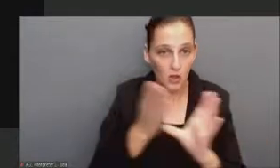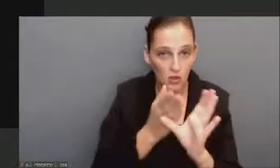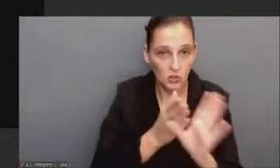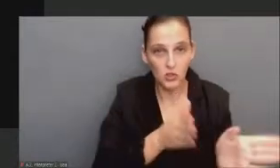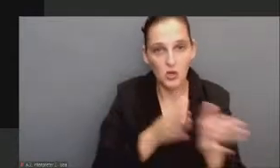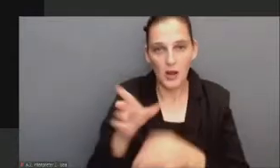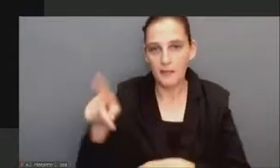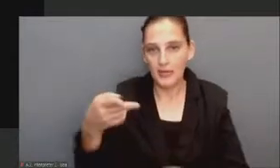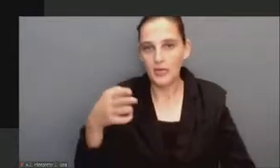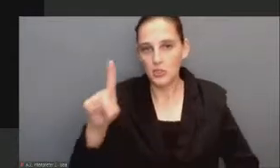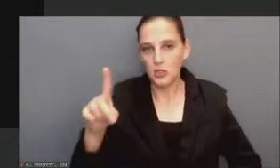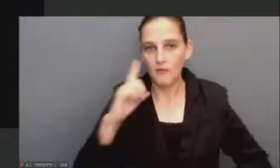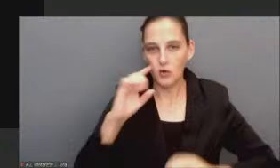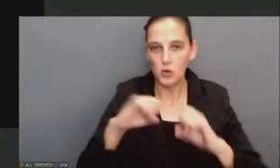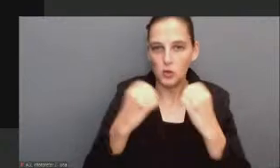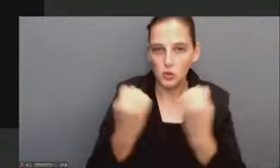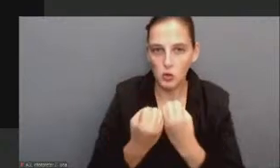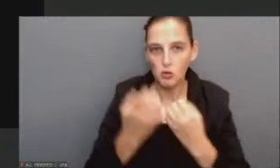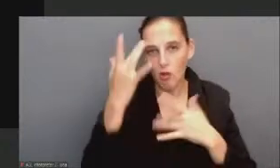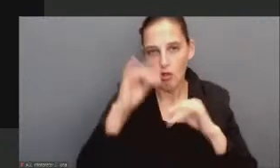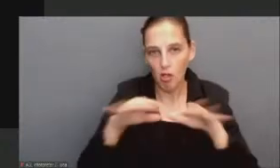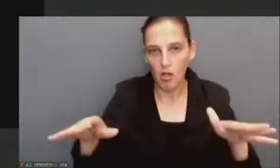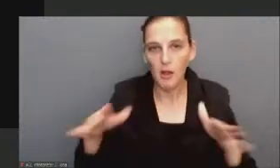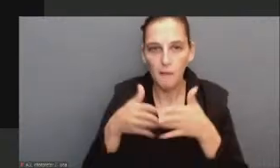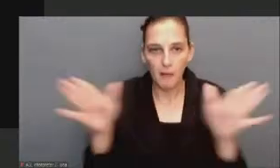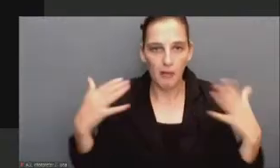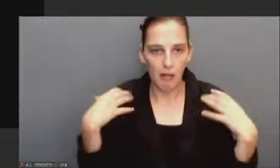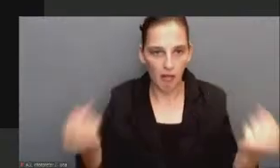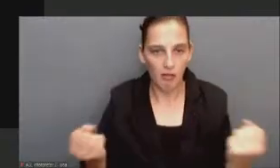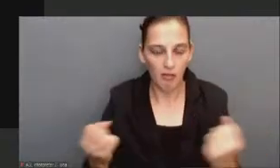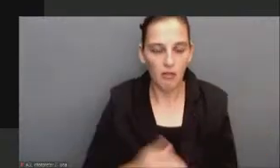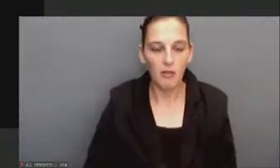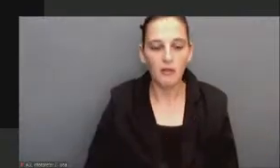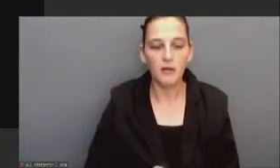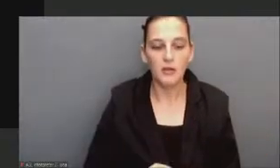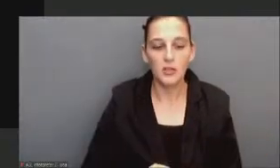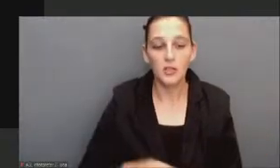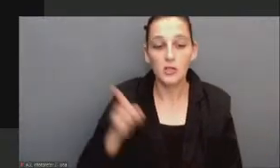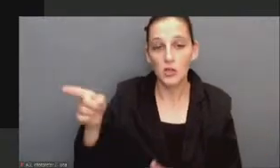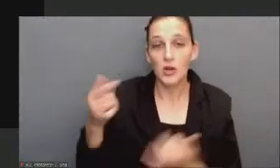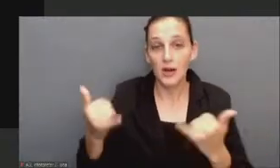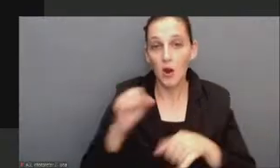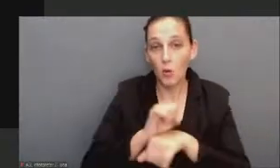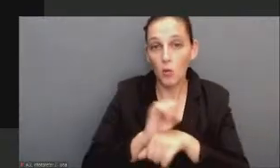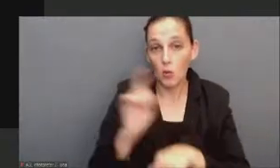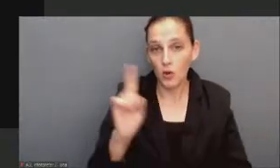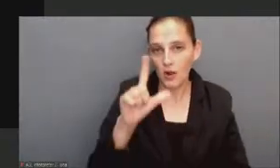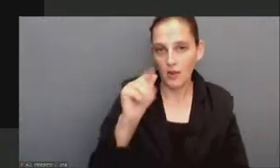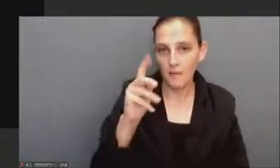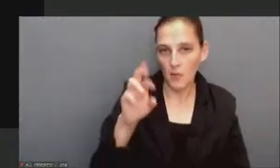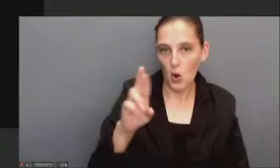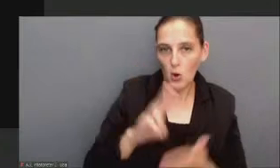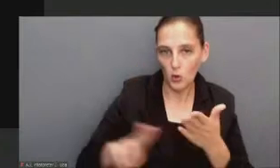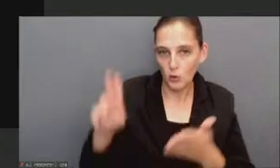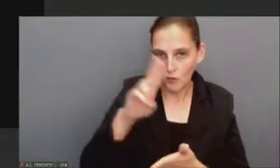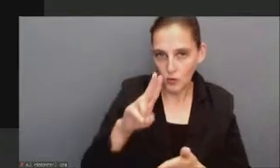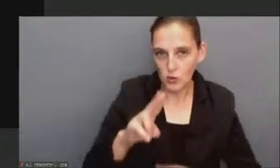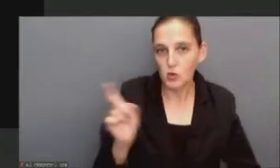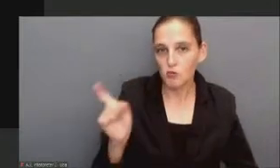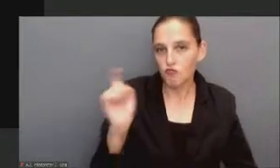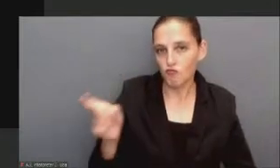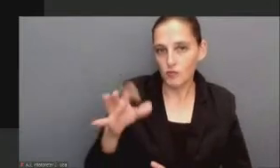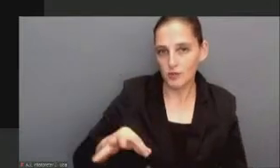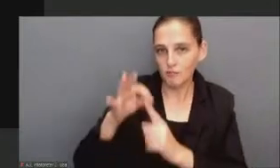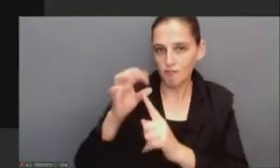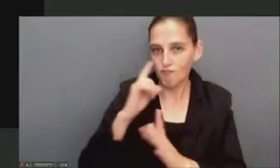doctorate in social epidemiology and public health. She's currently faculty at Lamar University. She was awarded special recognition